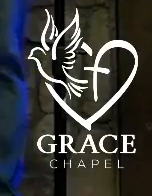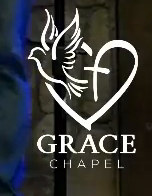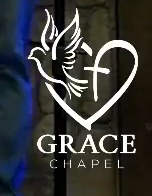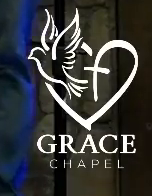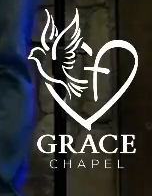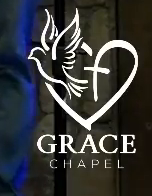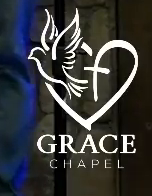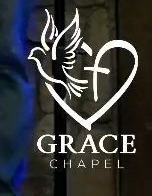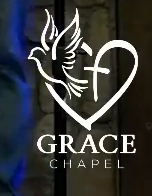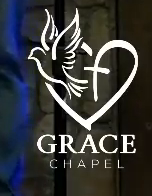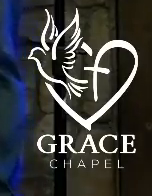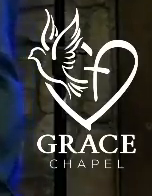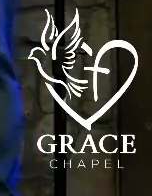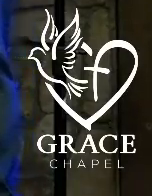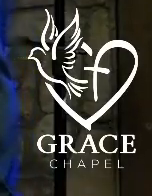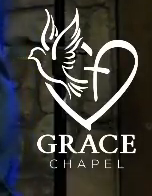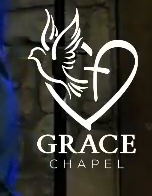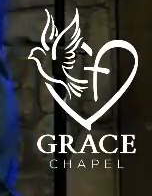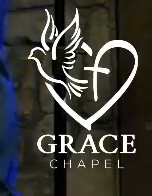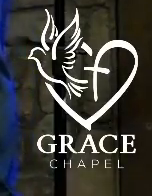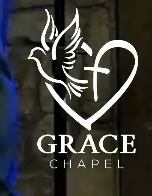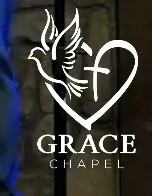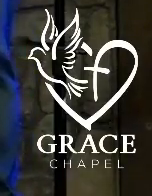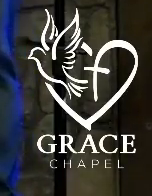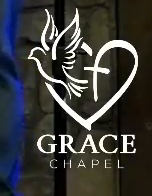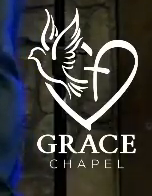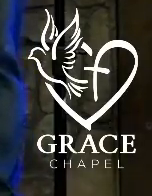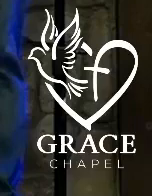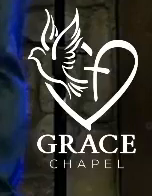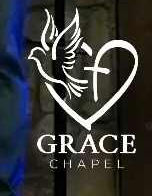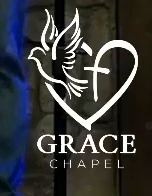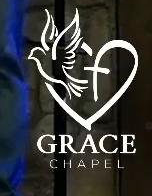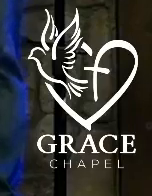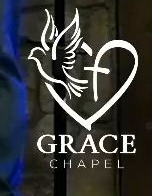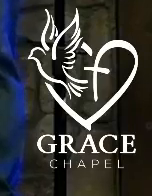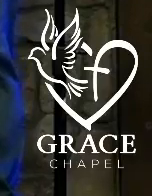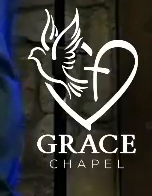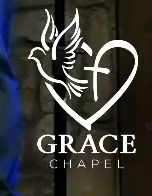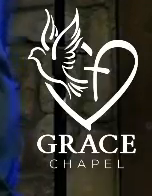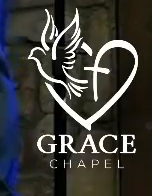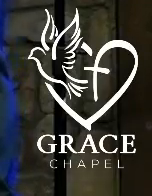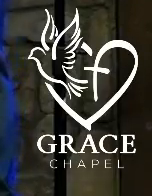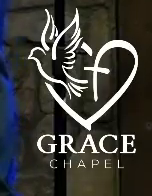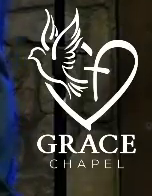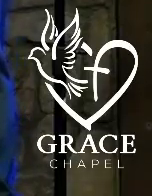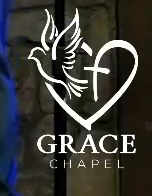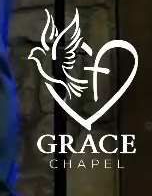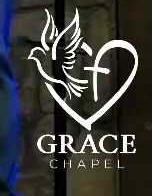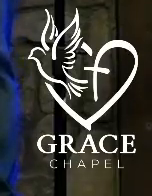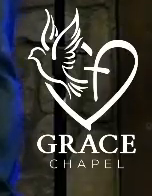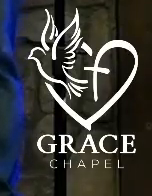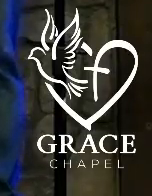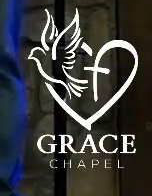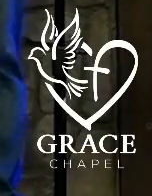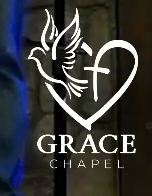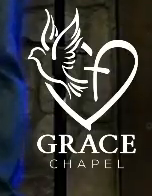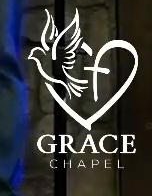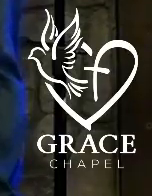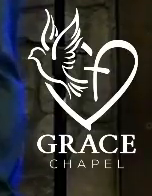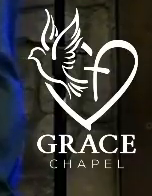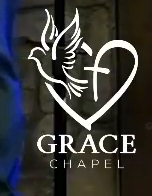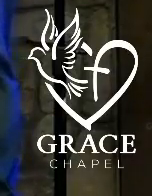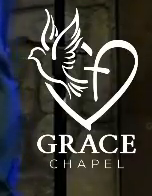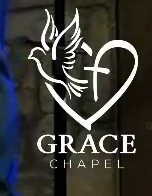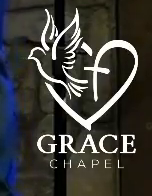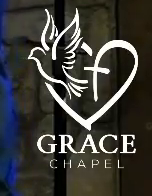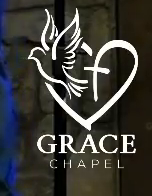God. We know that our life, our victory was in the cross. There could have not been a resurrection had there not been